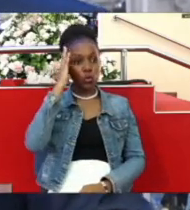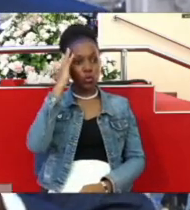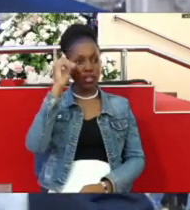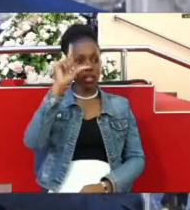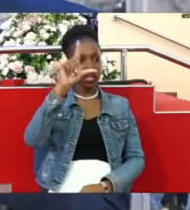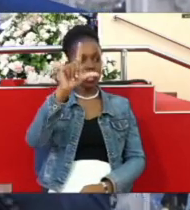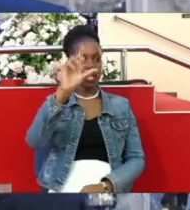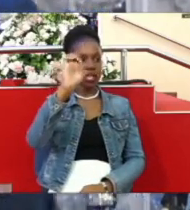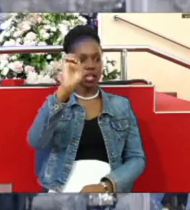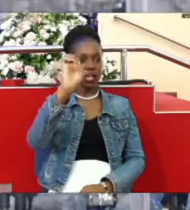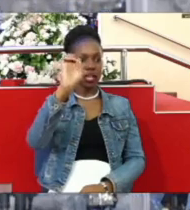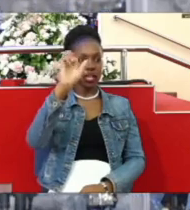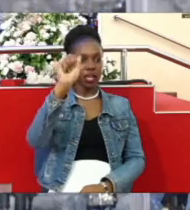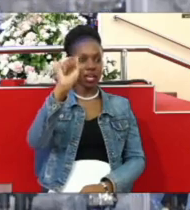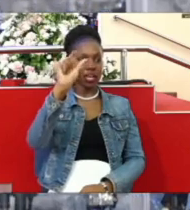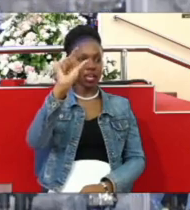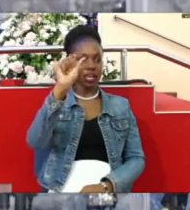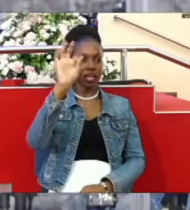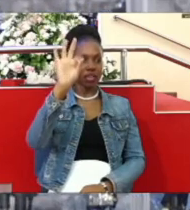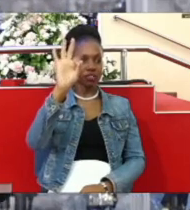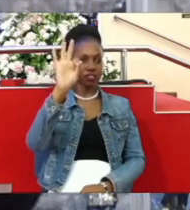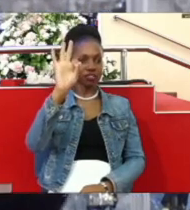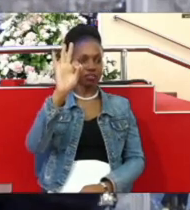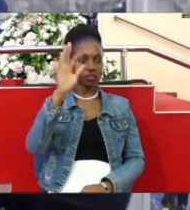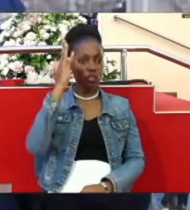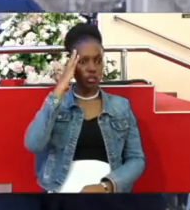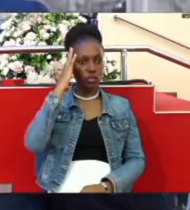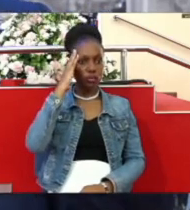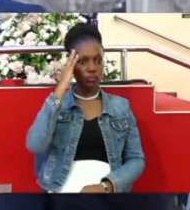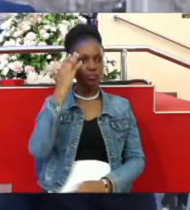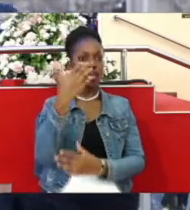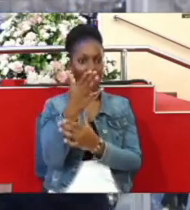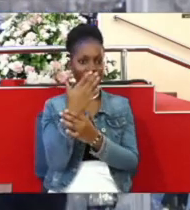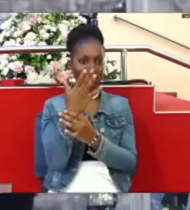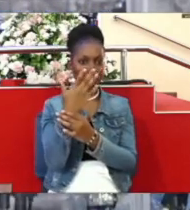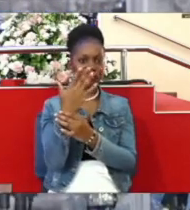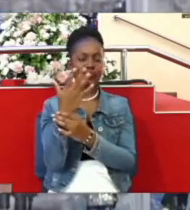And then you can see even sometimes a jorori in that water.